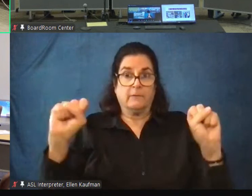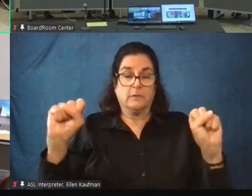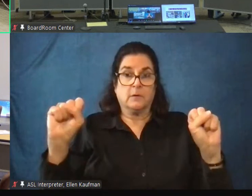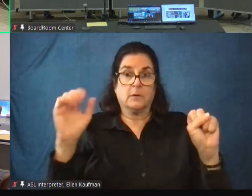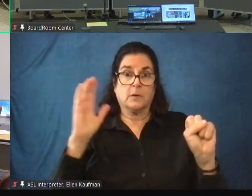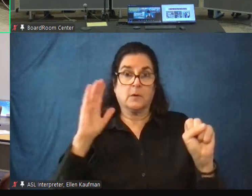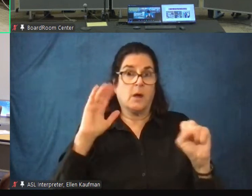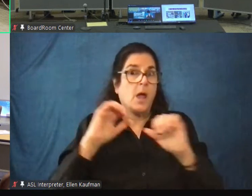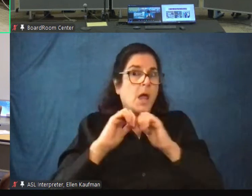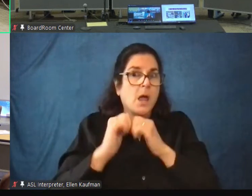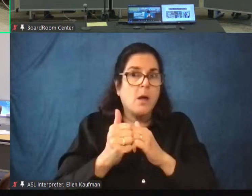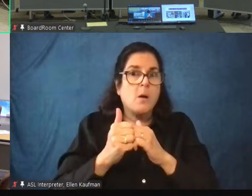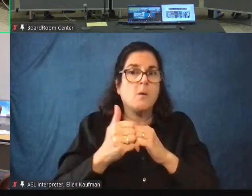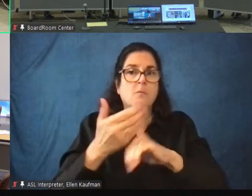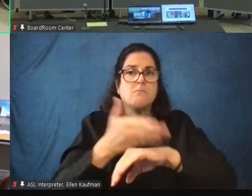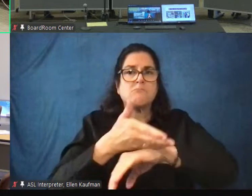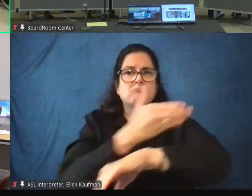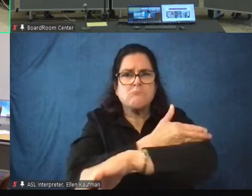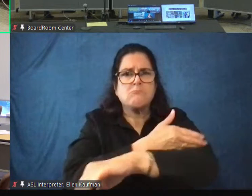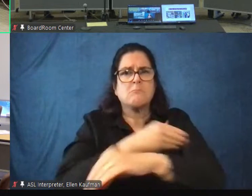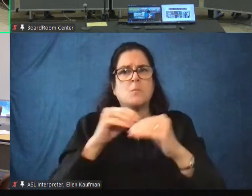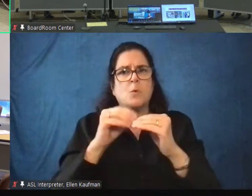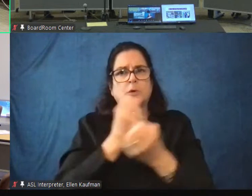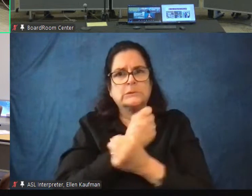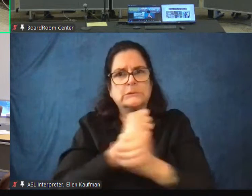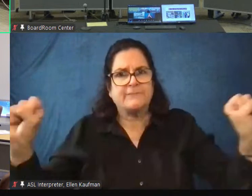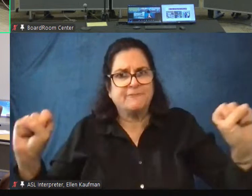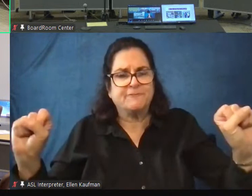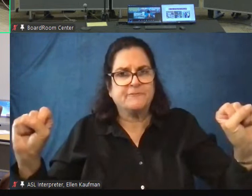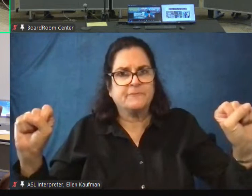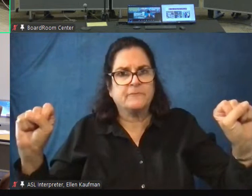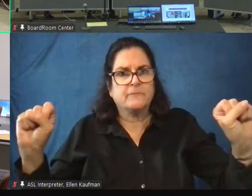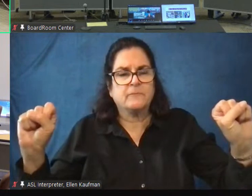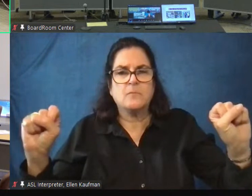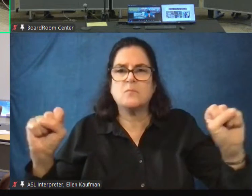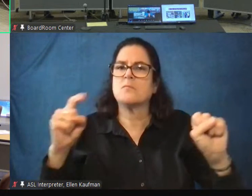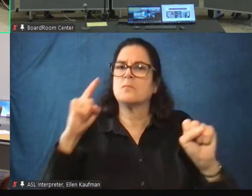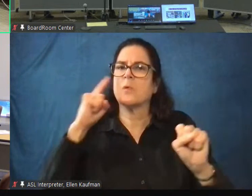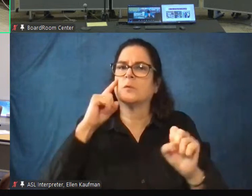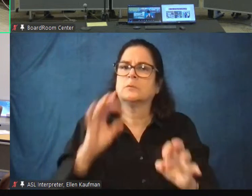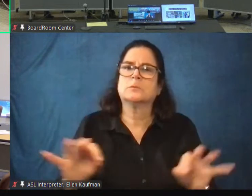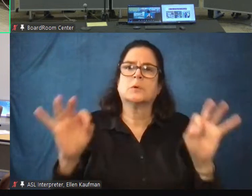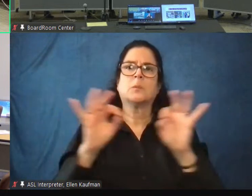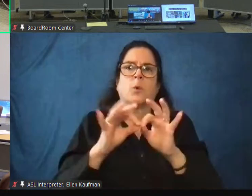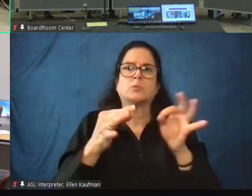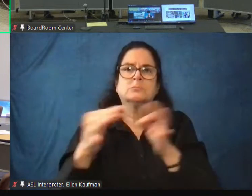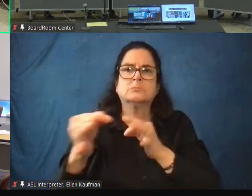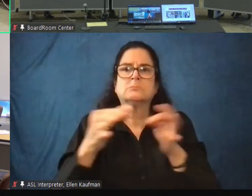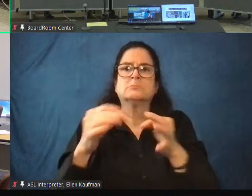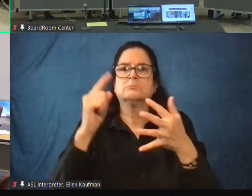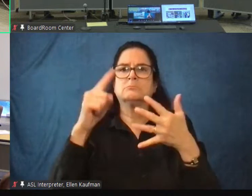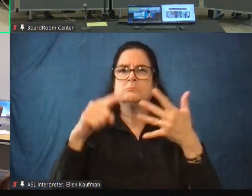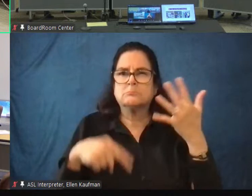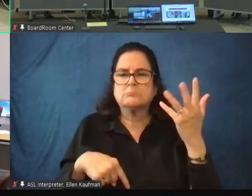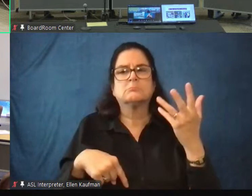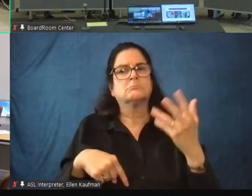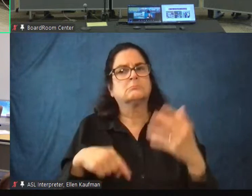system safe, I thought it was important to point out the complexities of the system, such as Chicago Transit